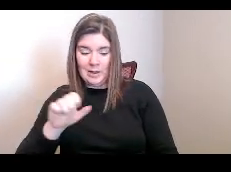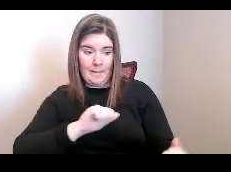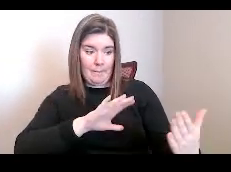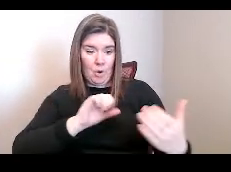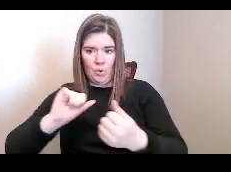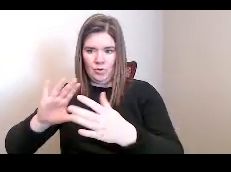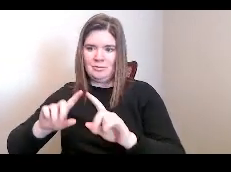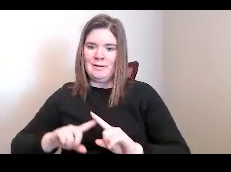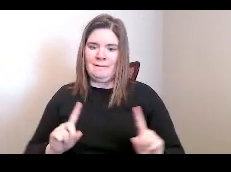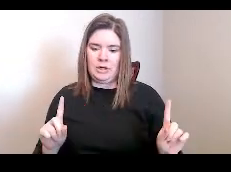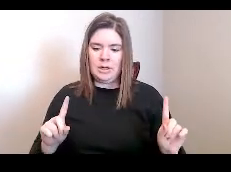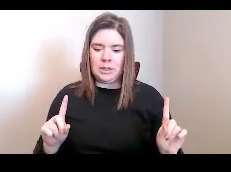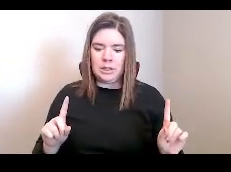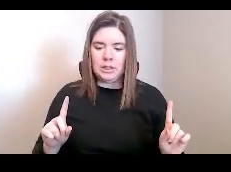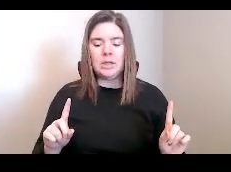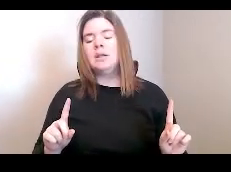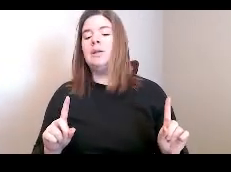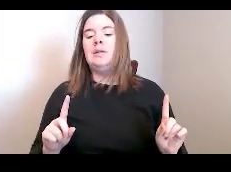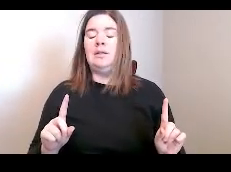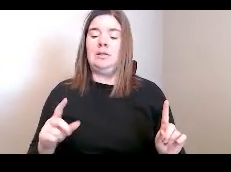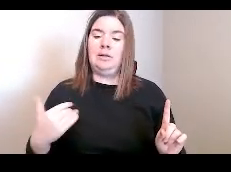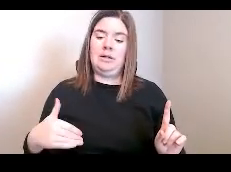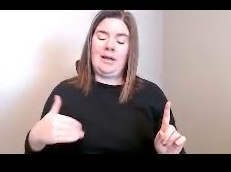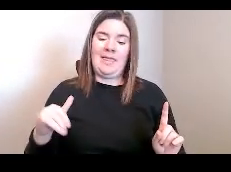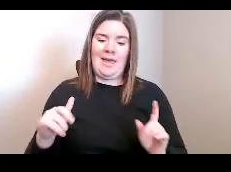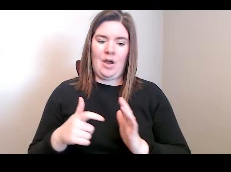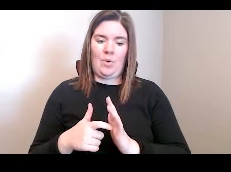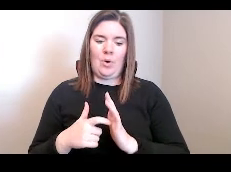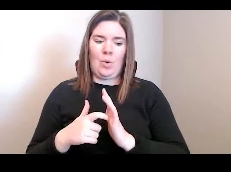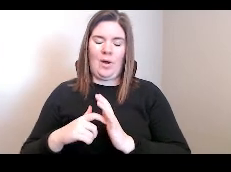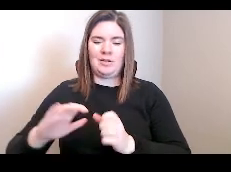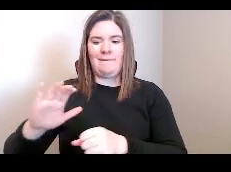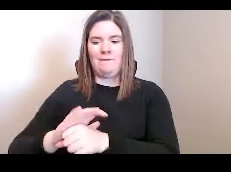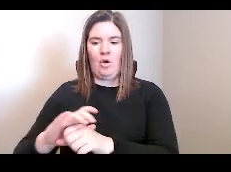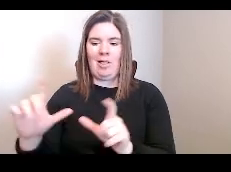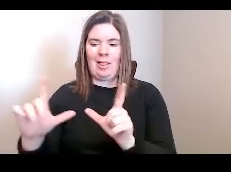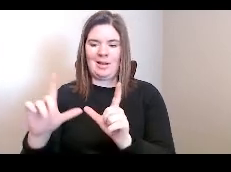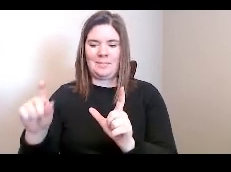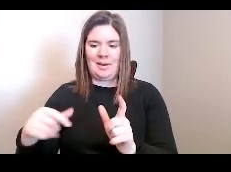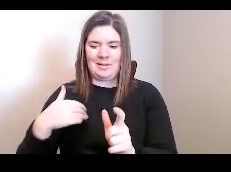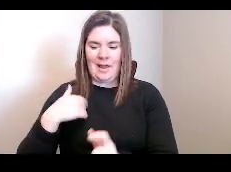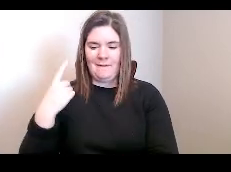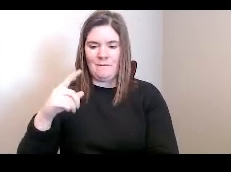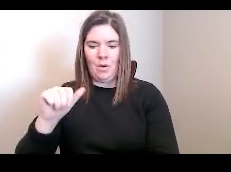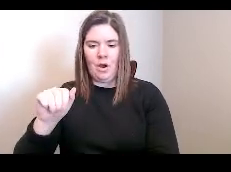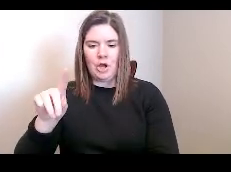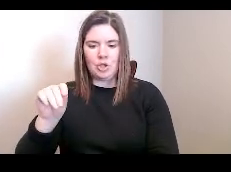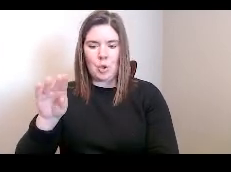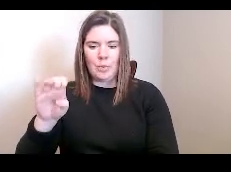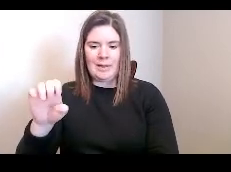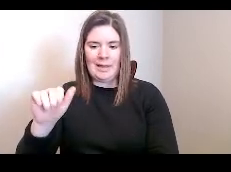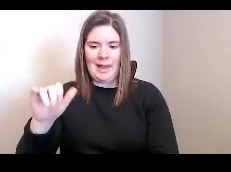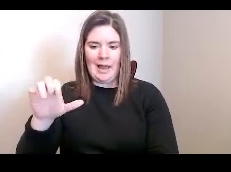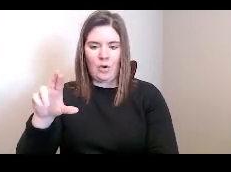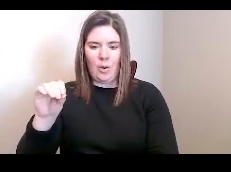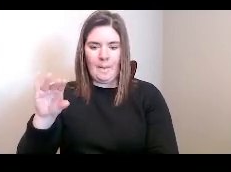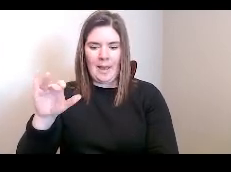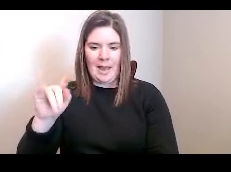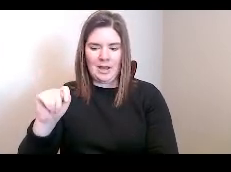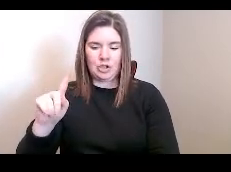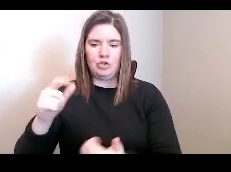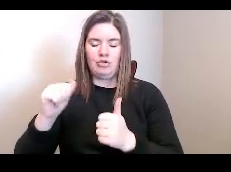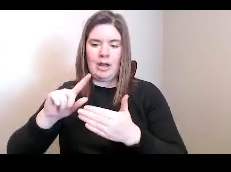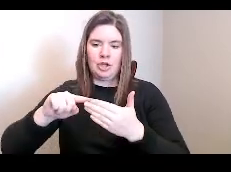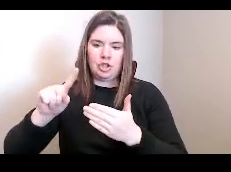different. And it does require a full license for Adobe Acrobat to be able to check accessibility and